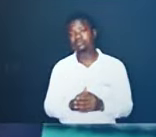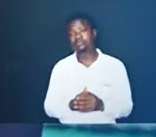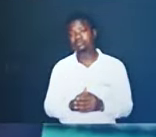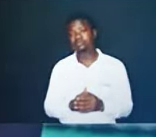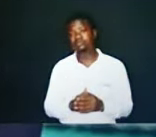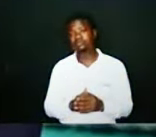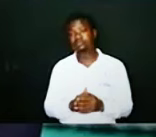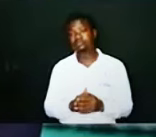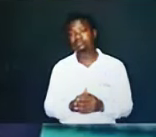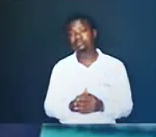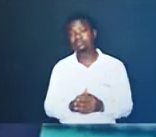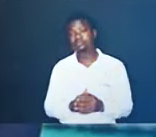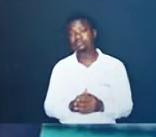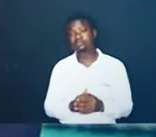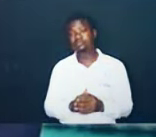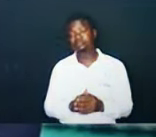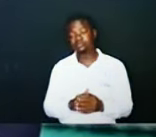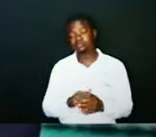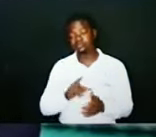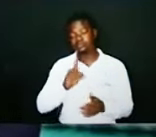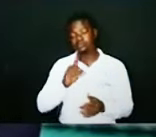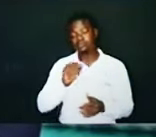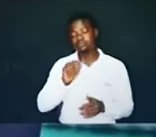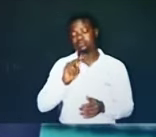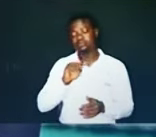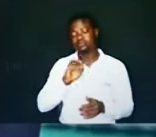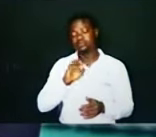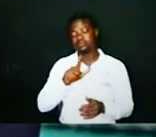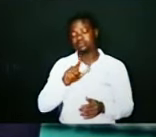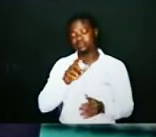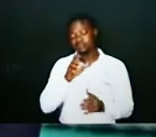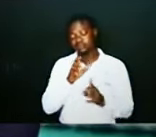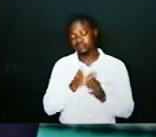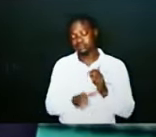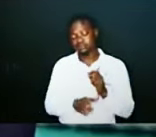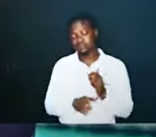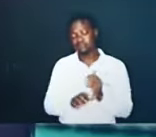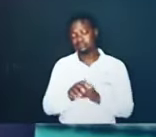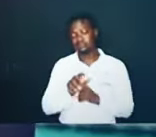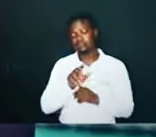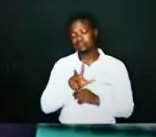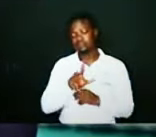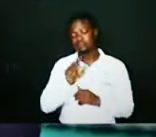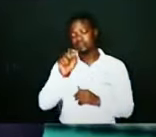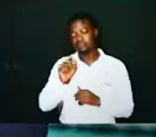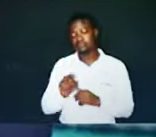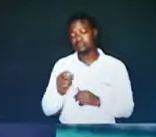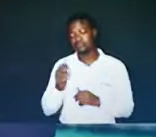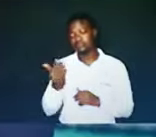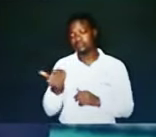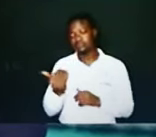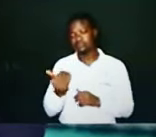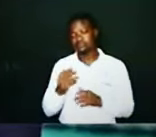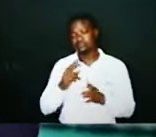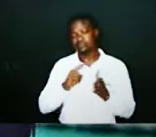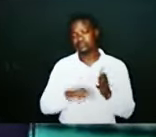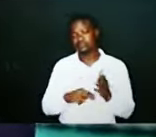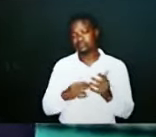verse 15 of Daniel chapter 3. Verse 15 of Daniel chapter